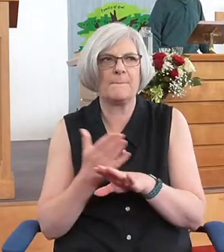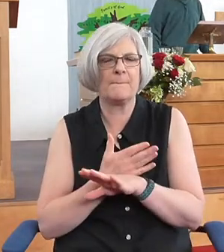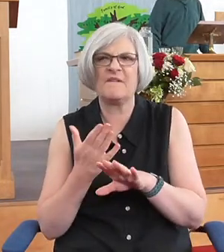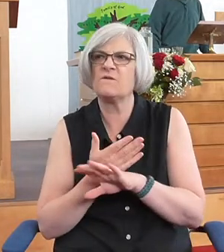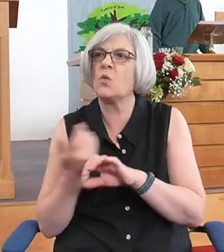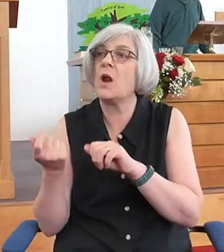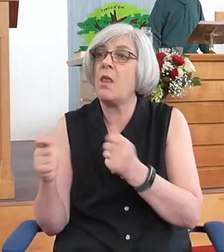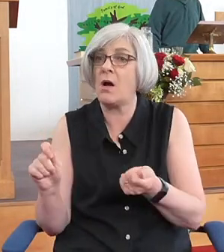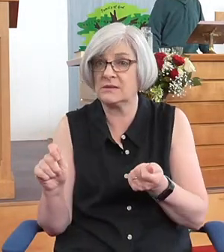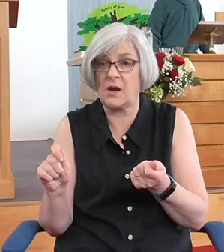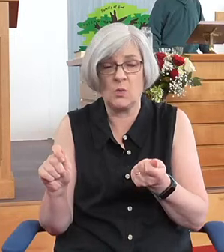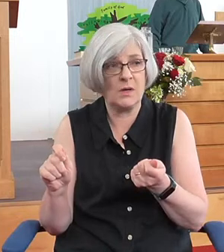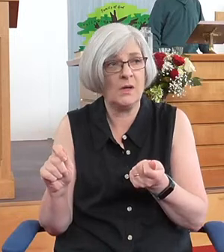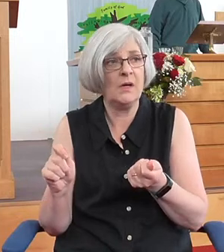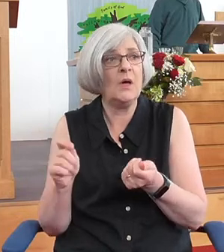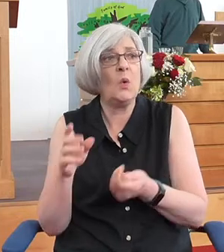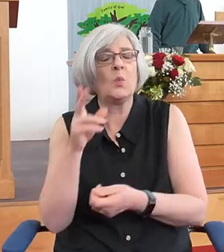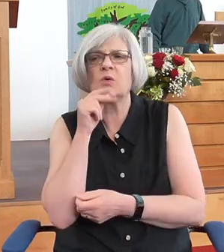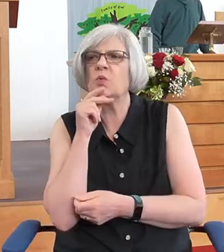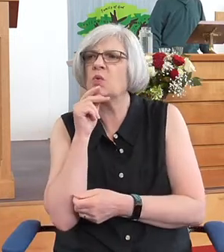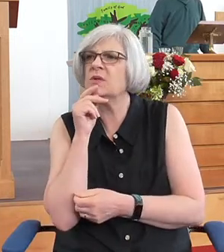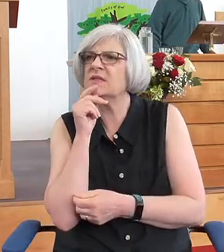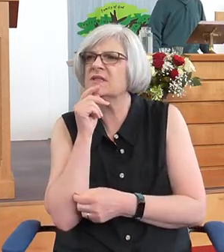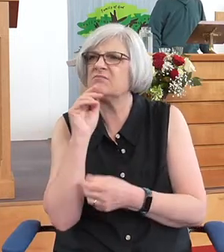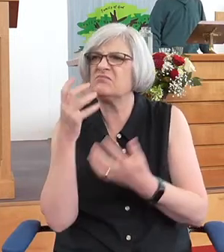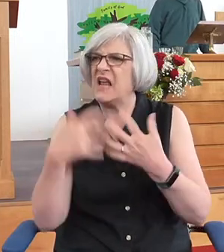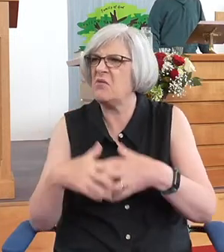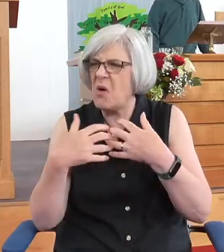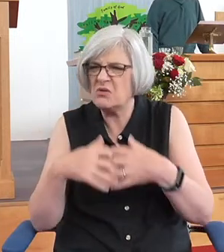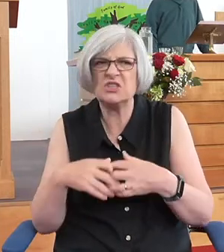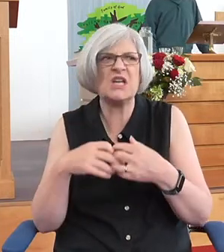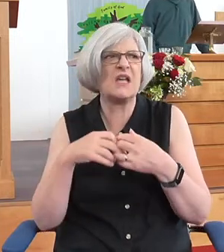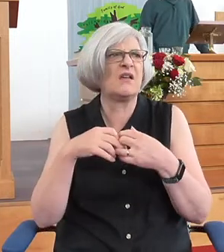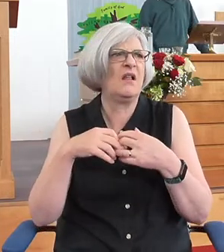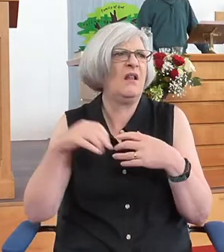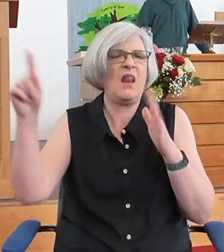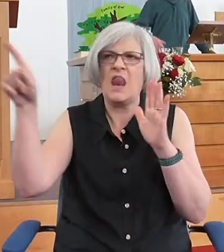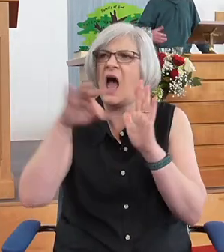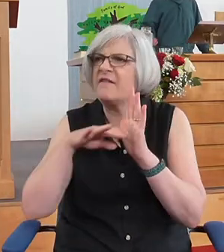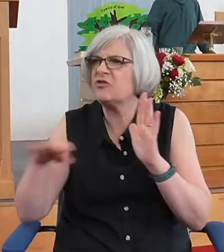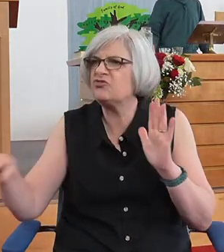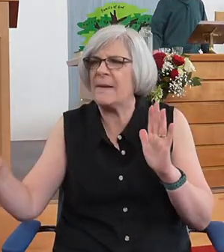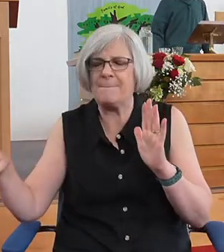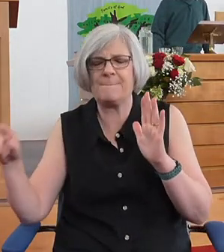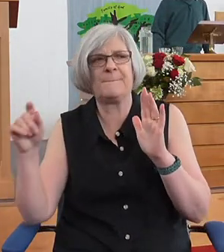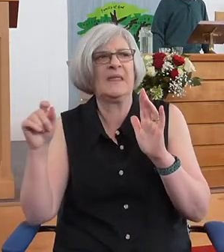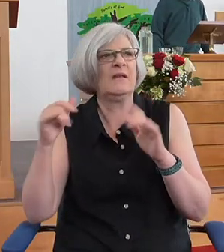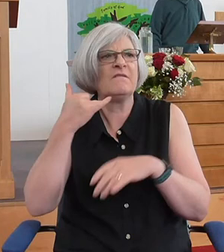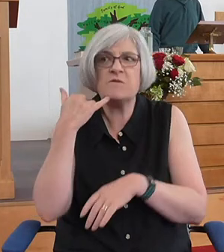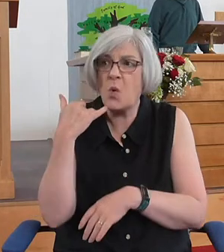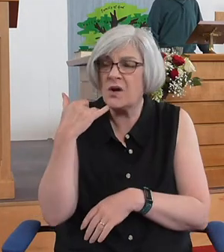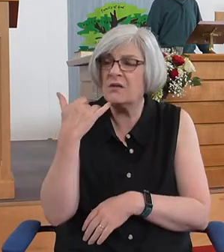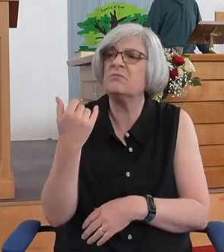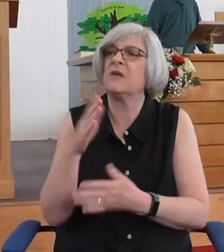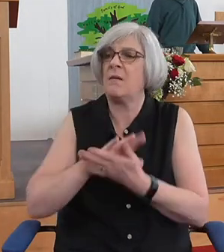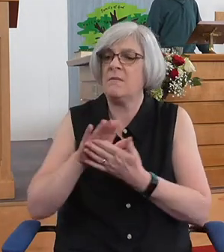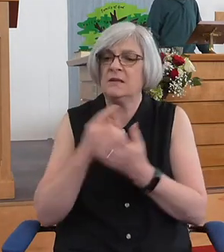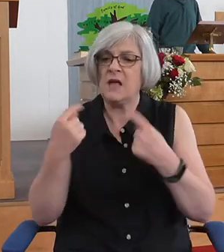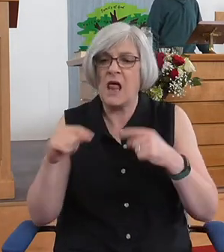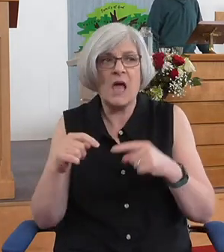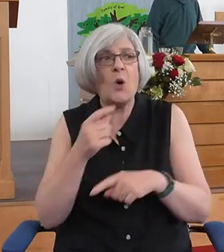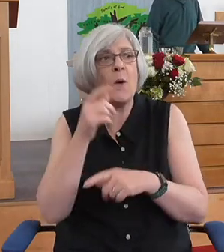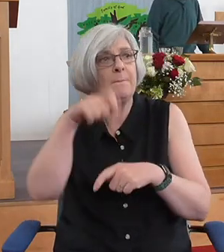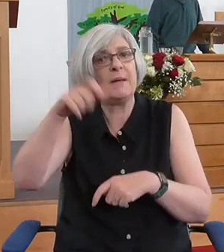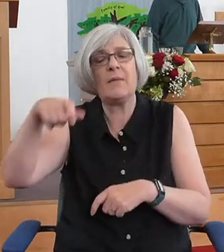Made use of technology and having the live stream and the phone for allowing people who were at home to hear the